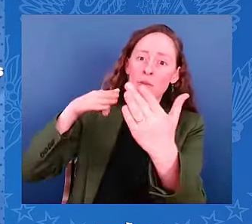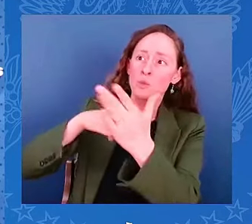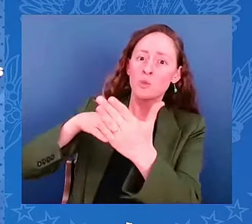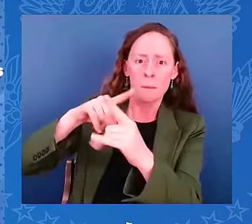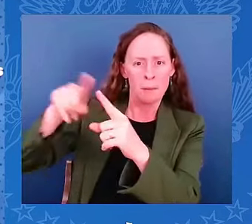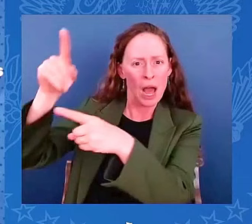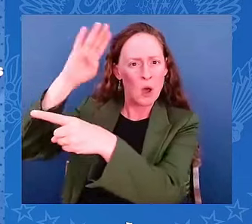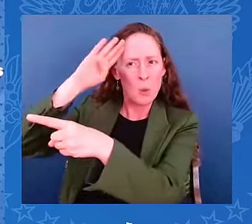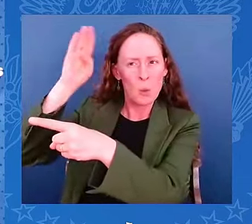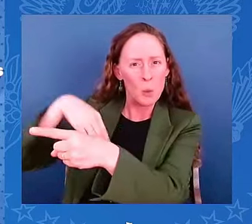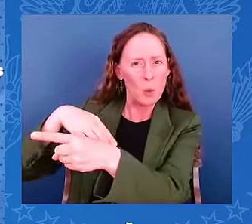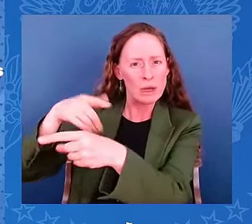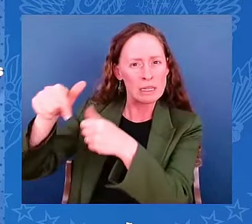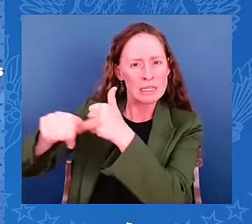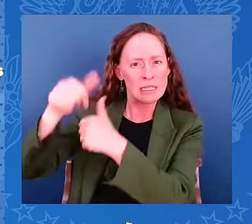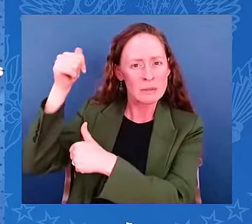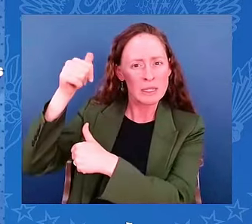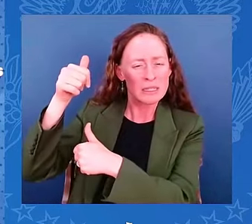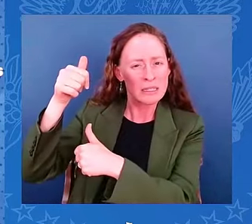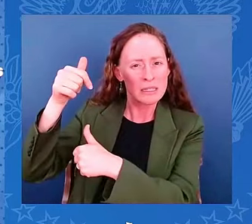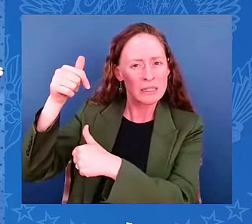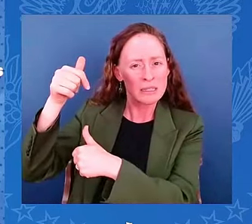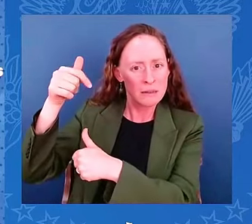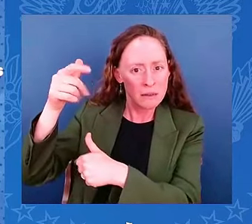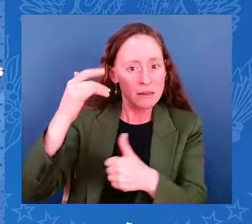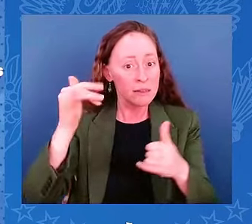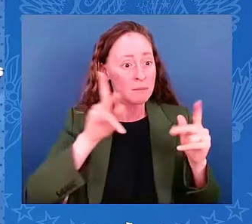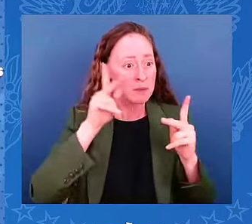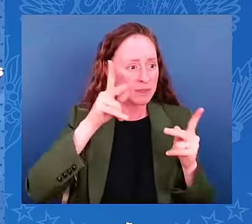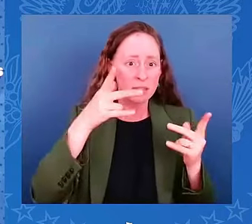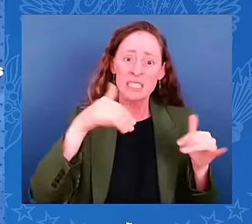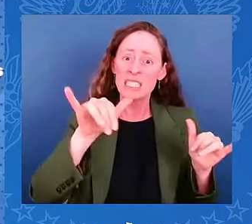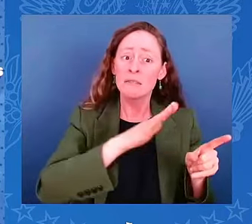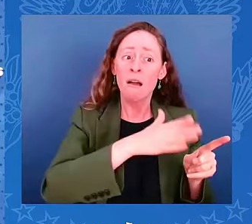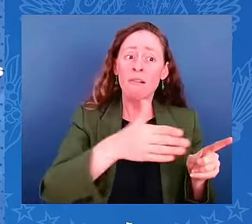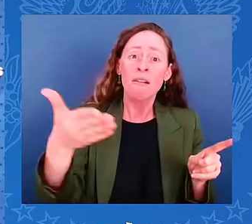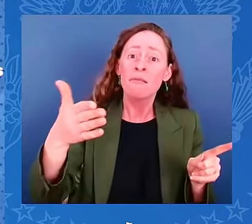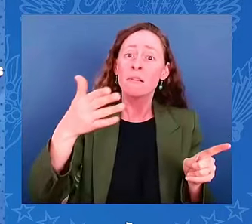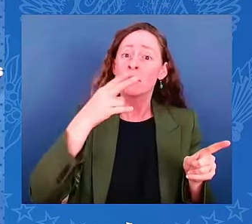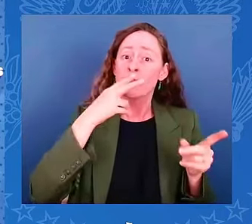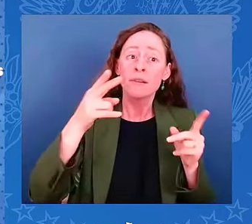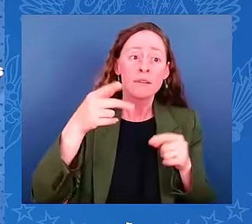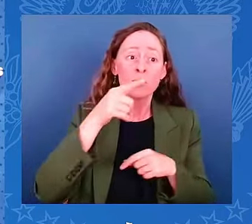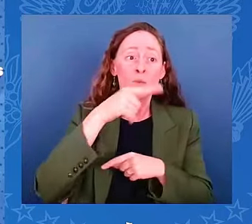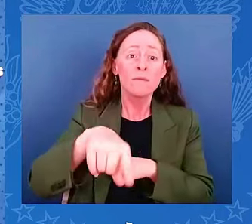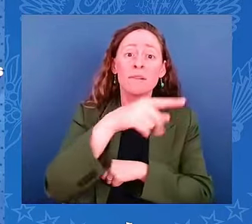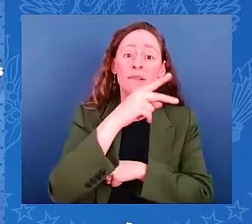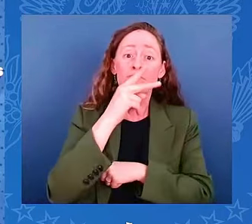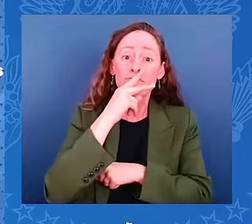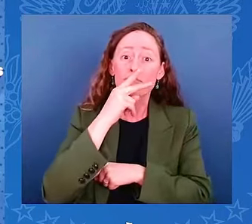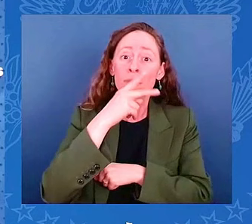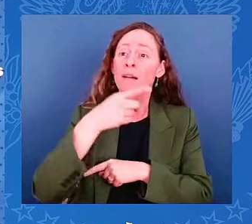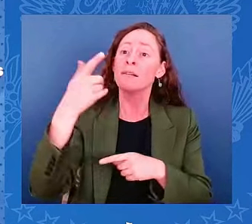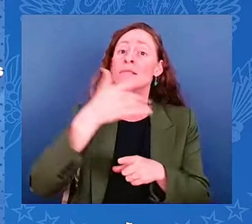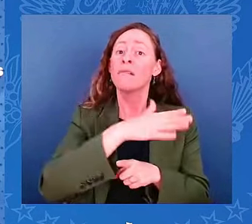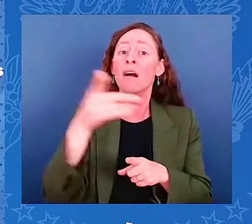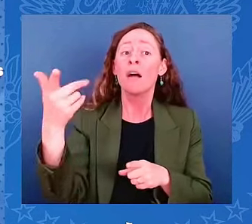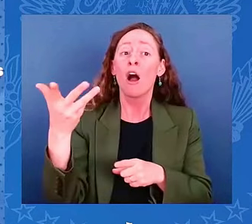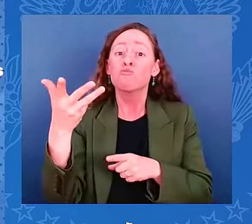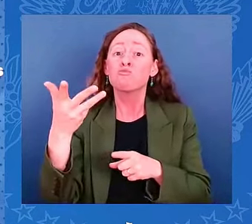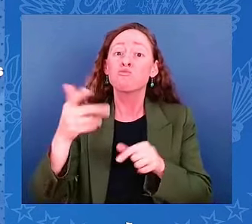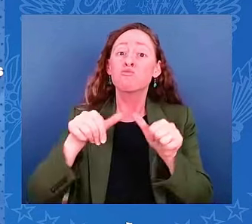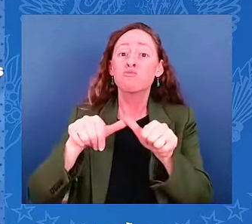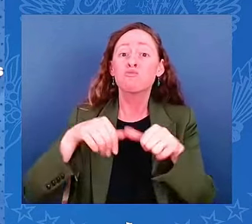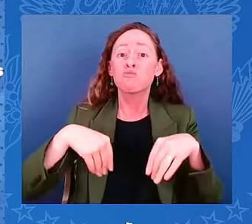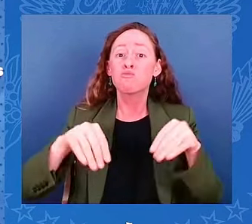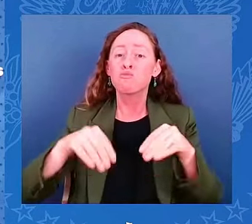more people be dying of cancer because of smoke inhalation. It's time to increase funding for the Bureau of Alcohol, Tobacco, and Firearms and Explosives and